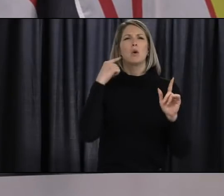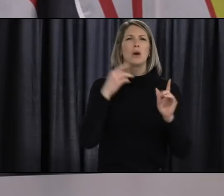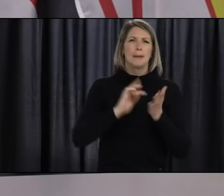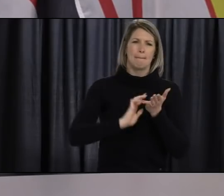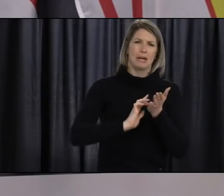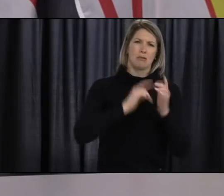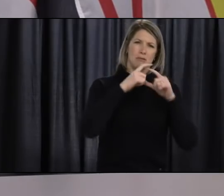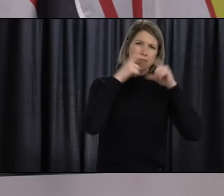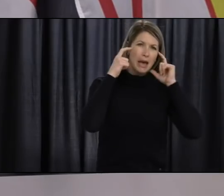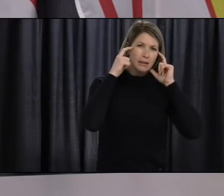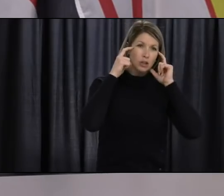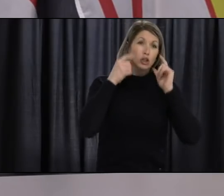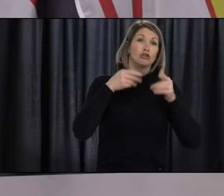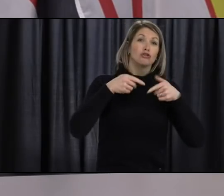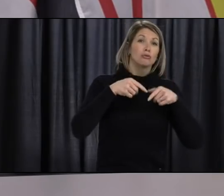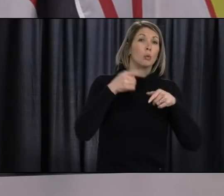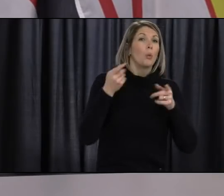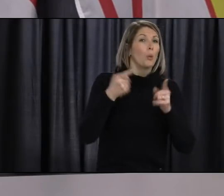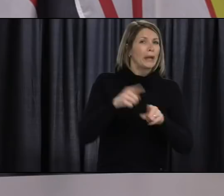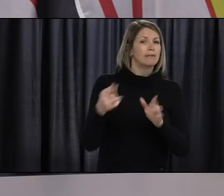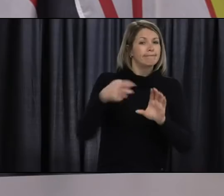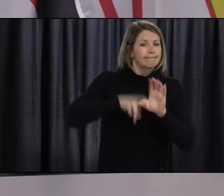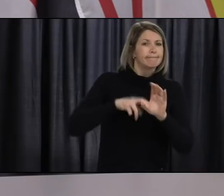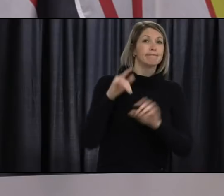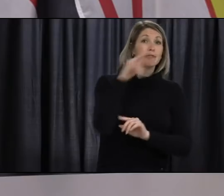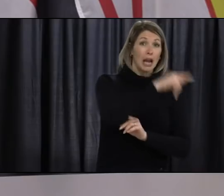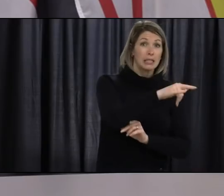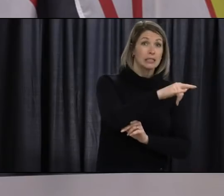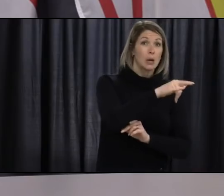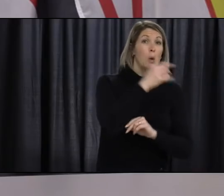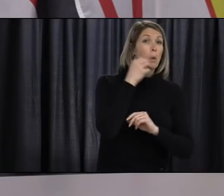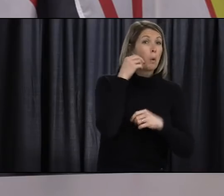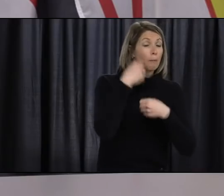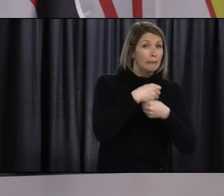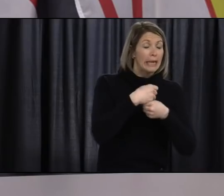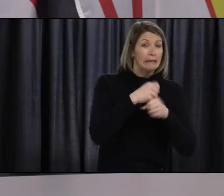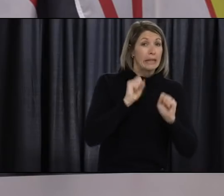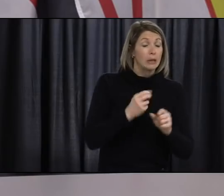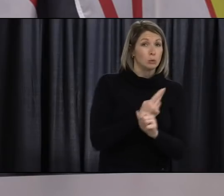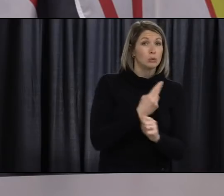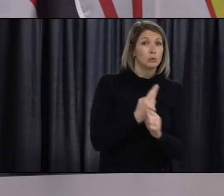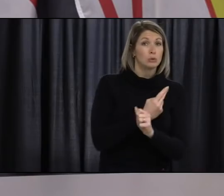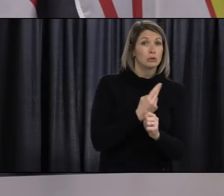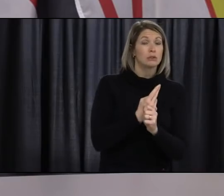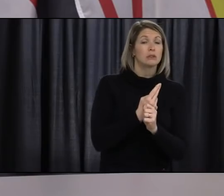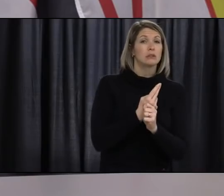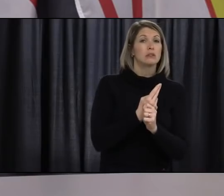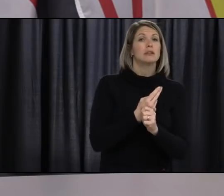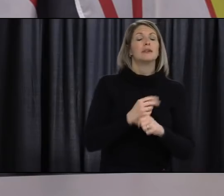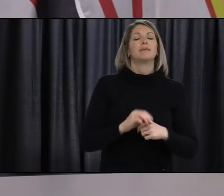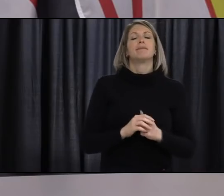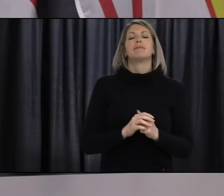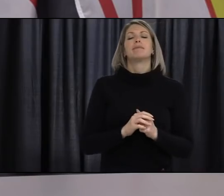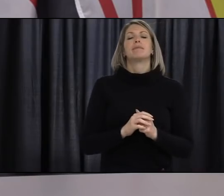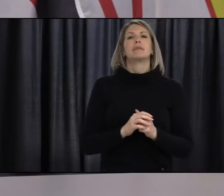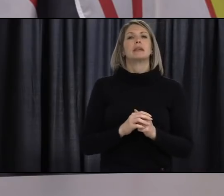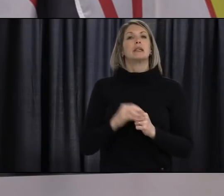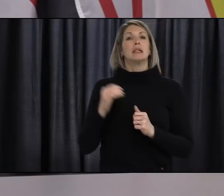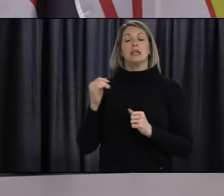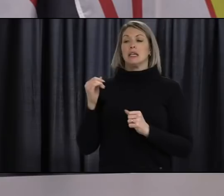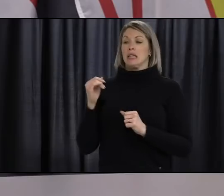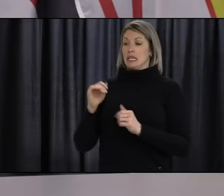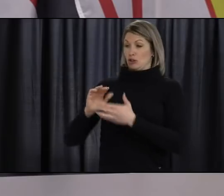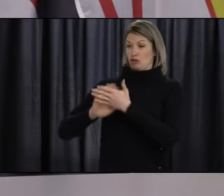during travel. So to all of us, the question was, well, what does this mean? So if you've cleared the essential